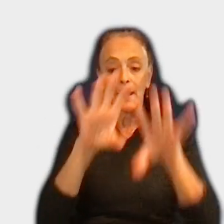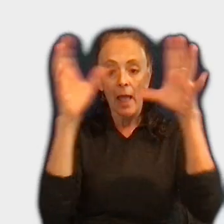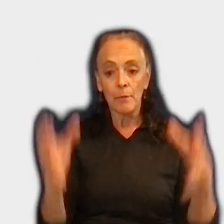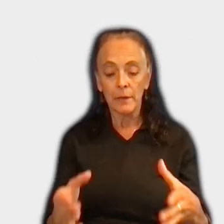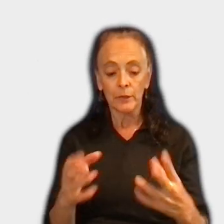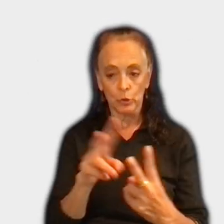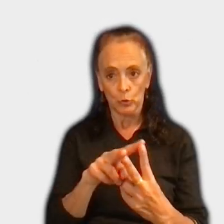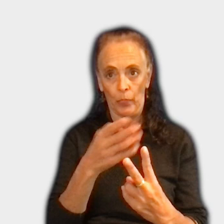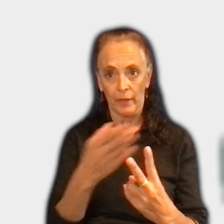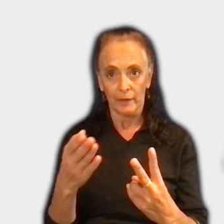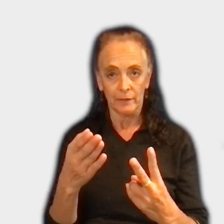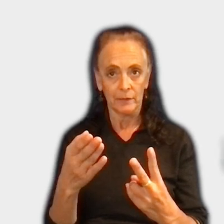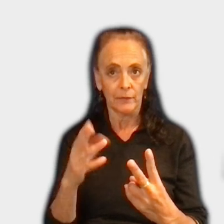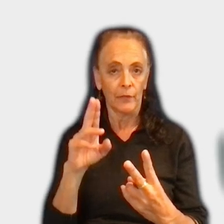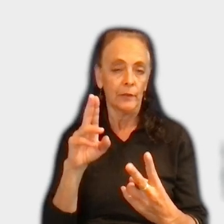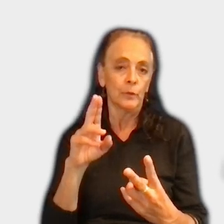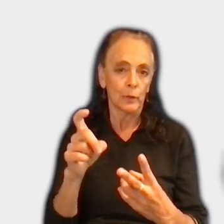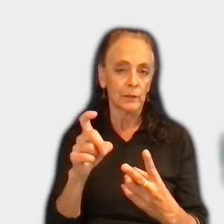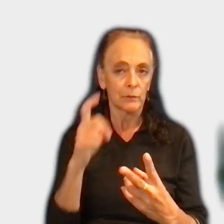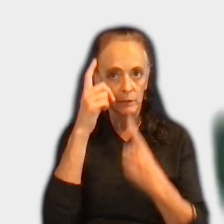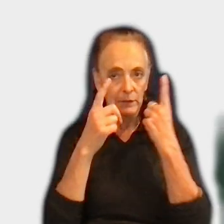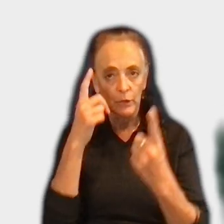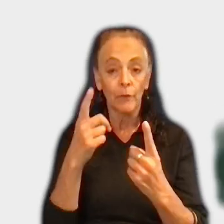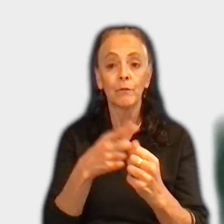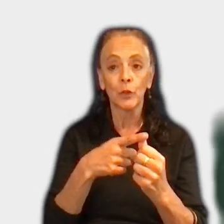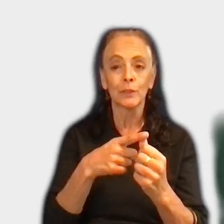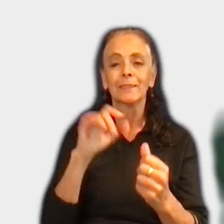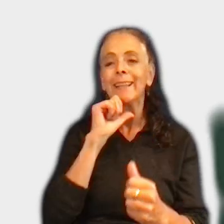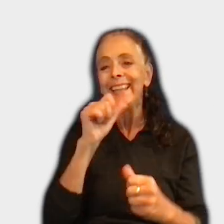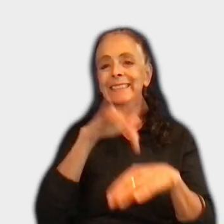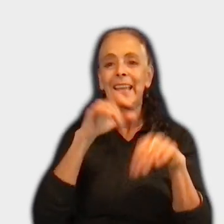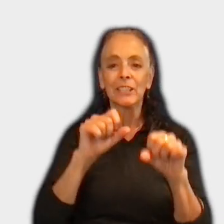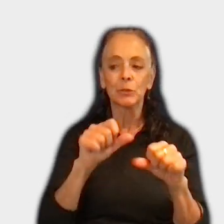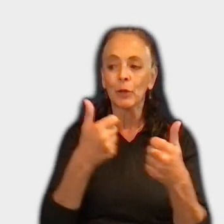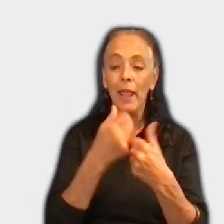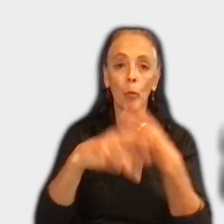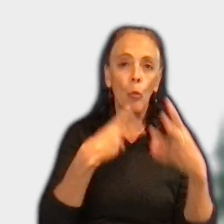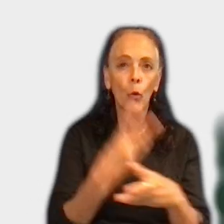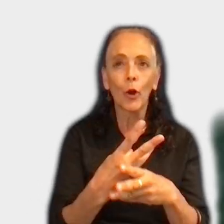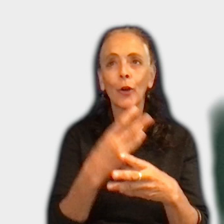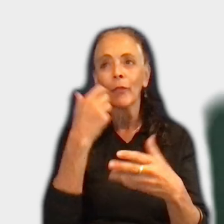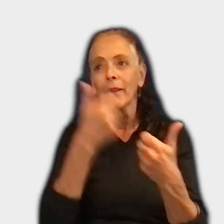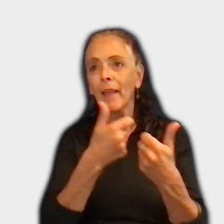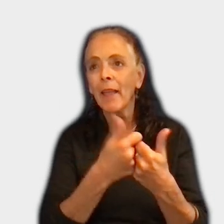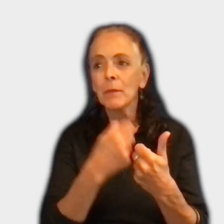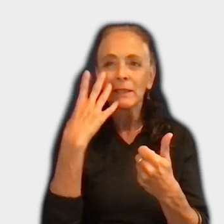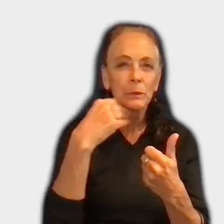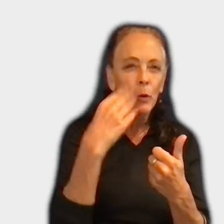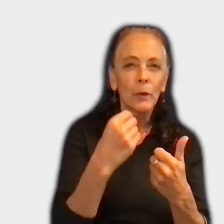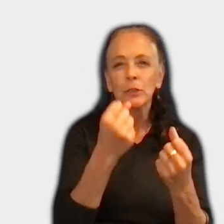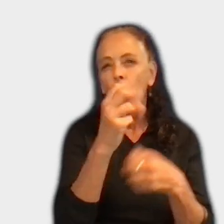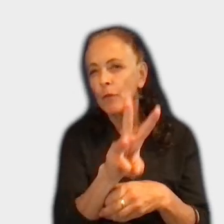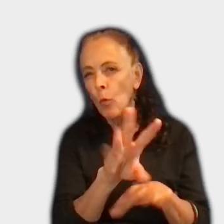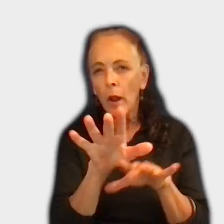instant experience that you need to consider right first one the intangible game work like in the gaming experience big gameplay or